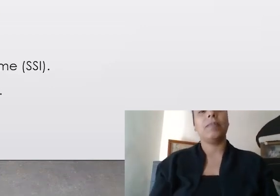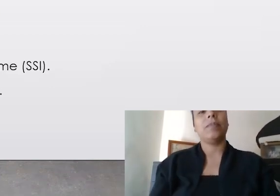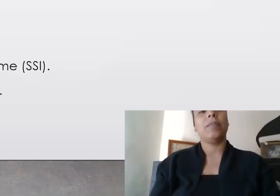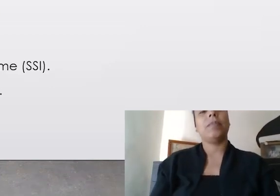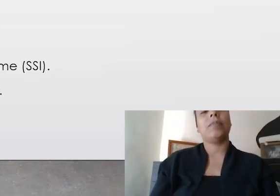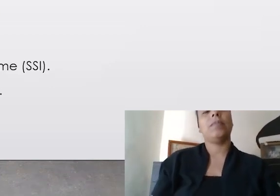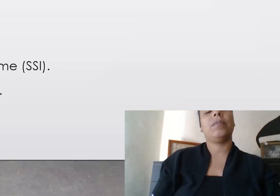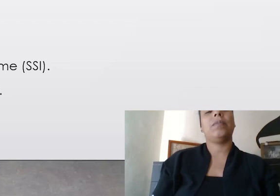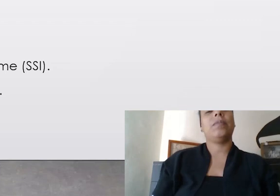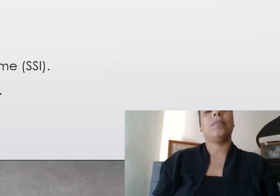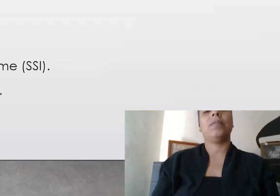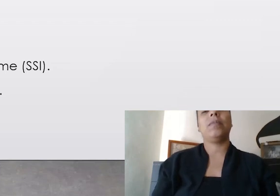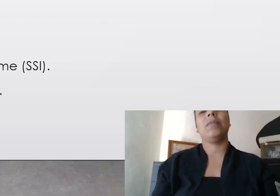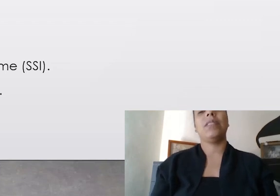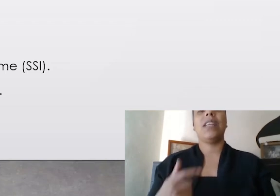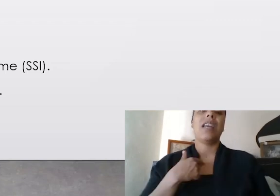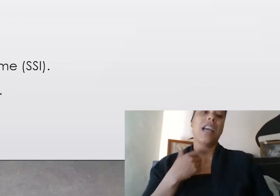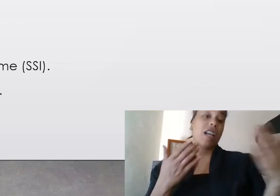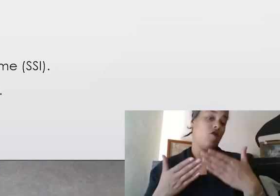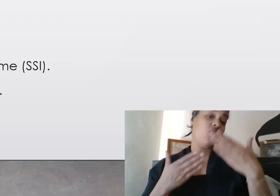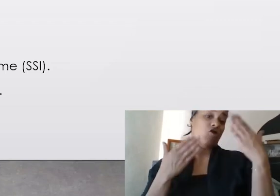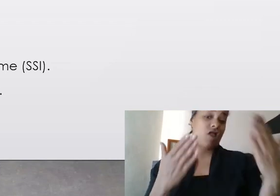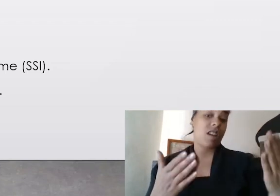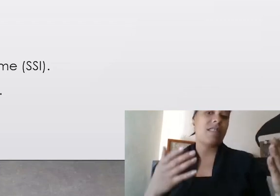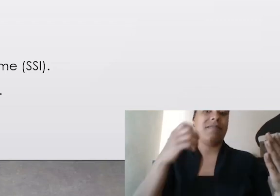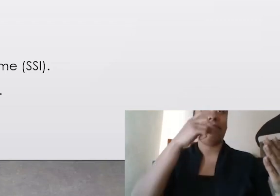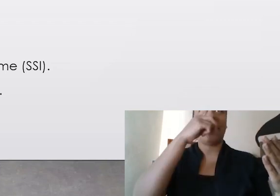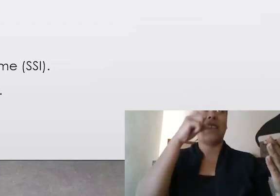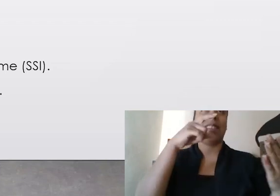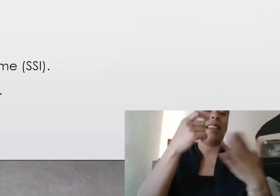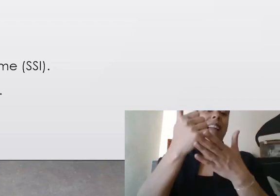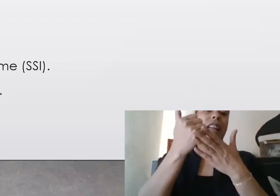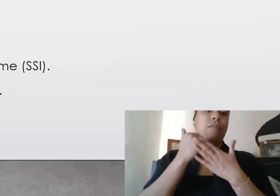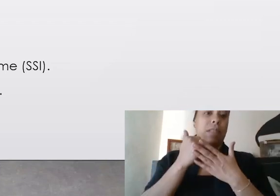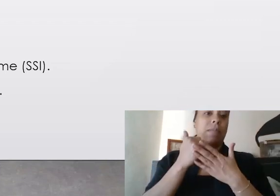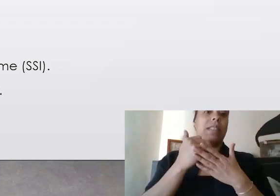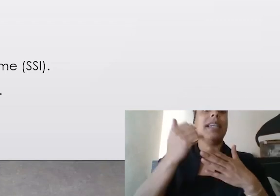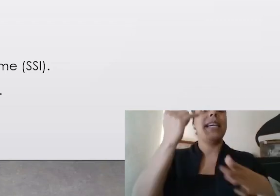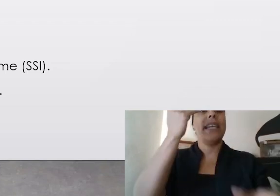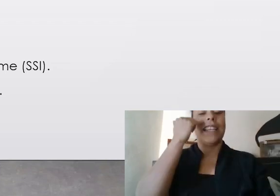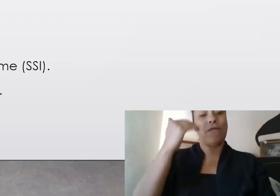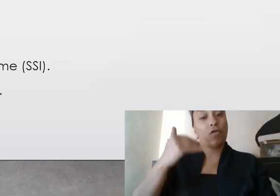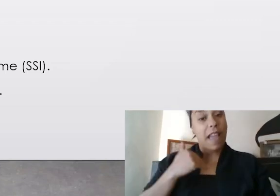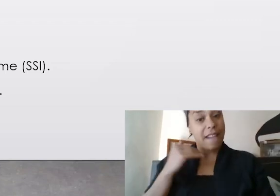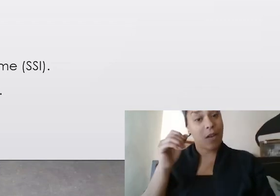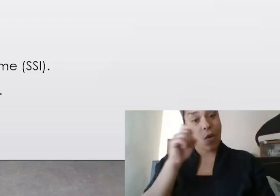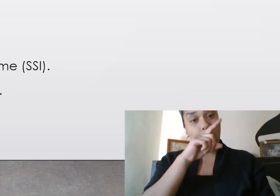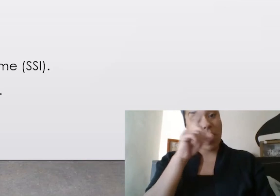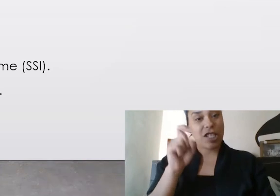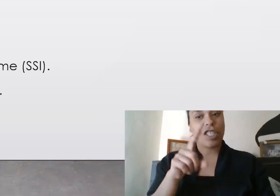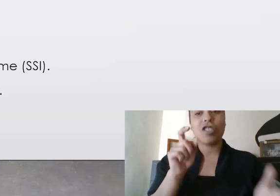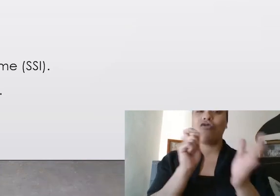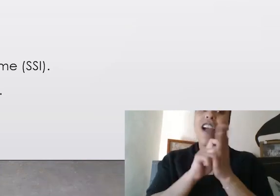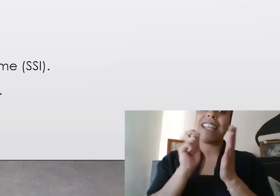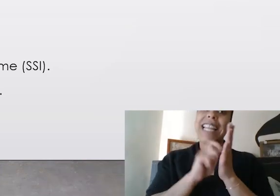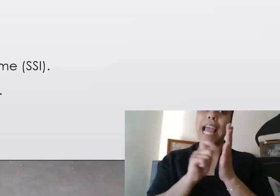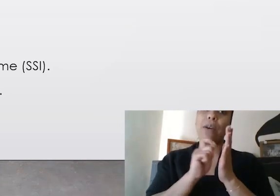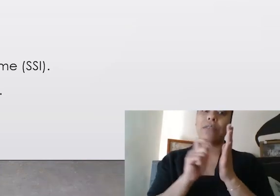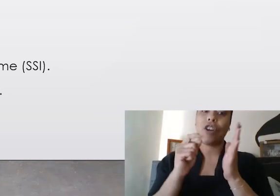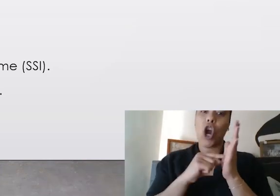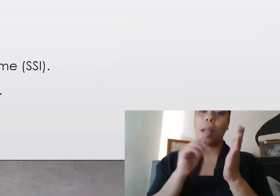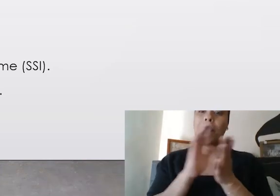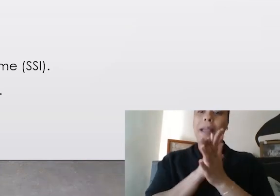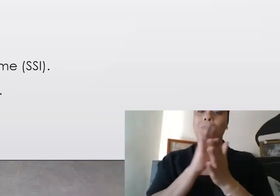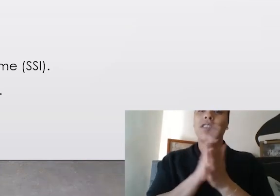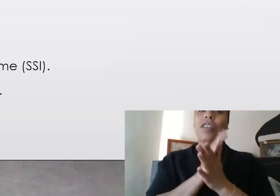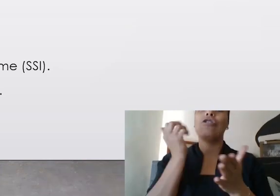So I would suggest, because it helps me, if you have a question, write it down on a sheet of paper or